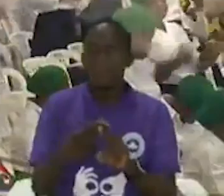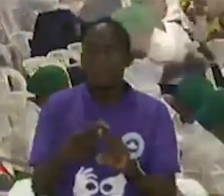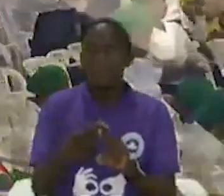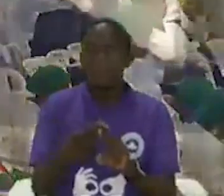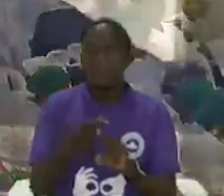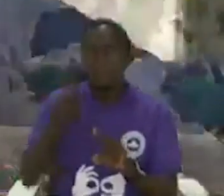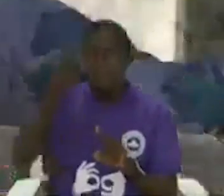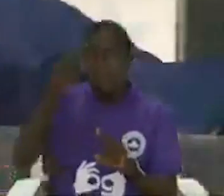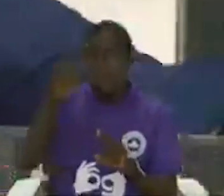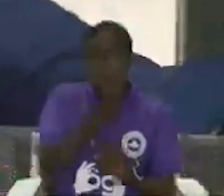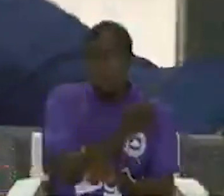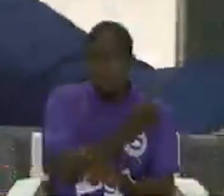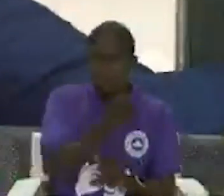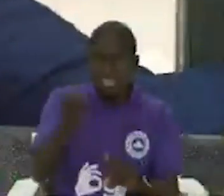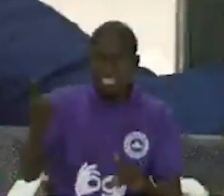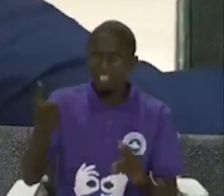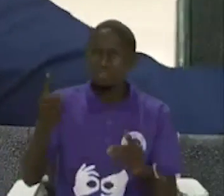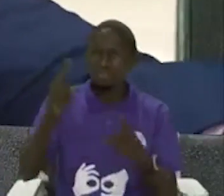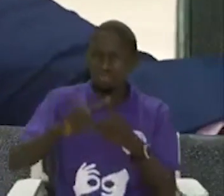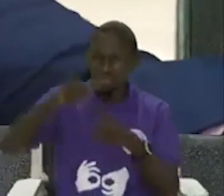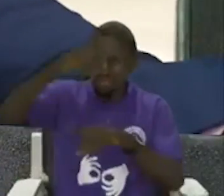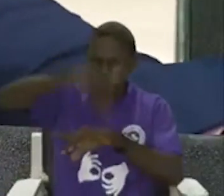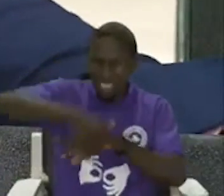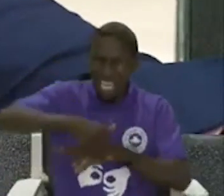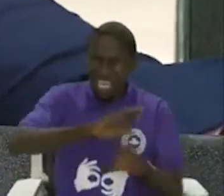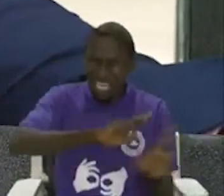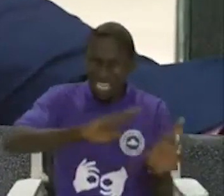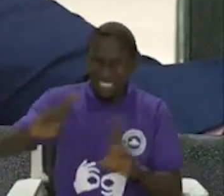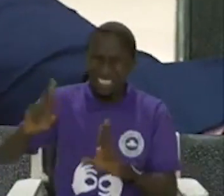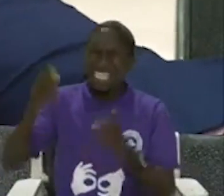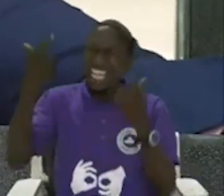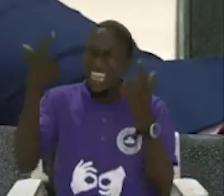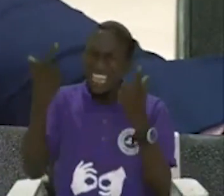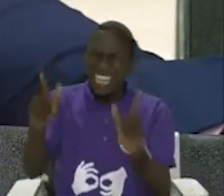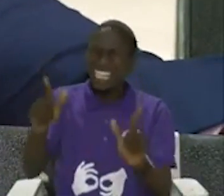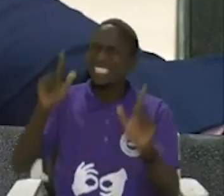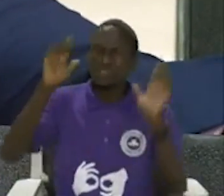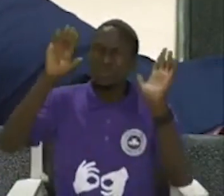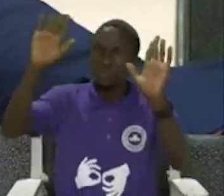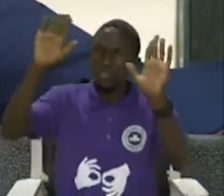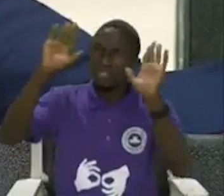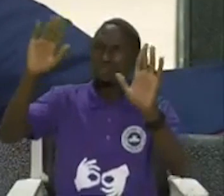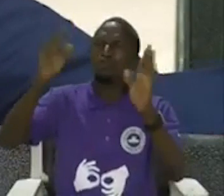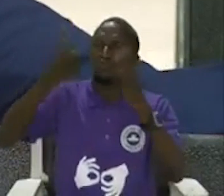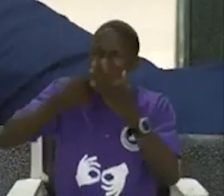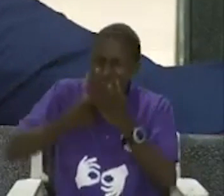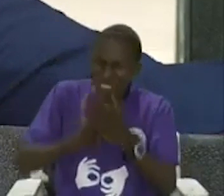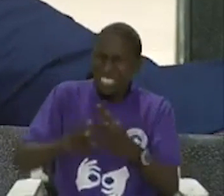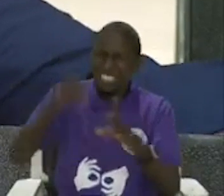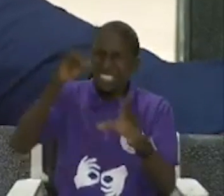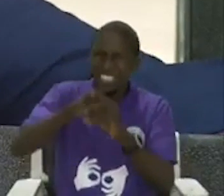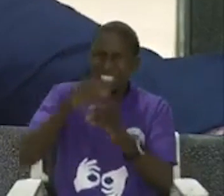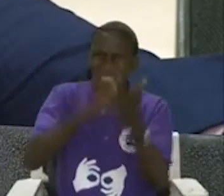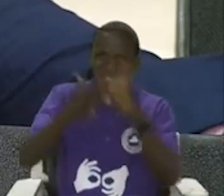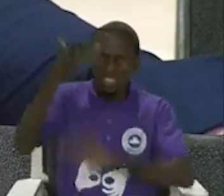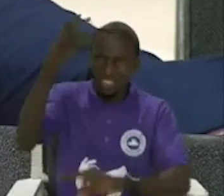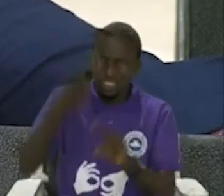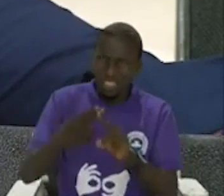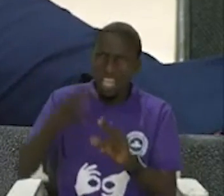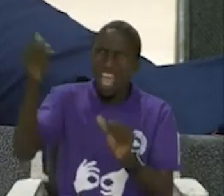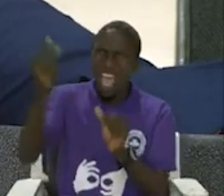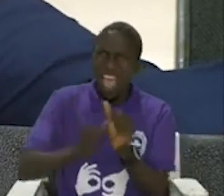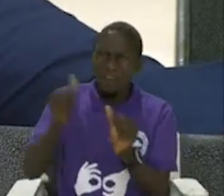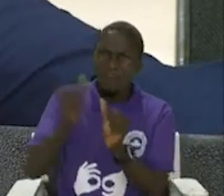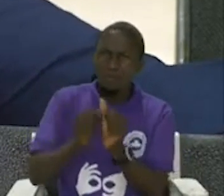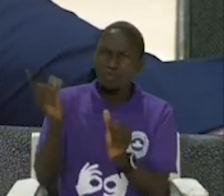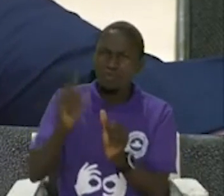For as many who are ready tonight, let the coronation begin in the name of Jesus. Everywhere you have been